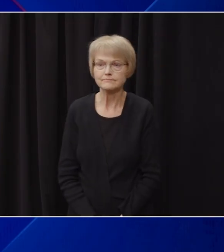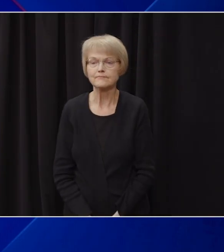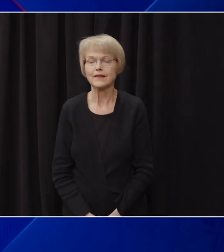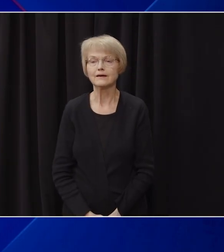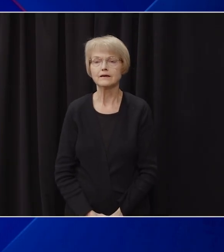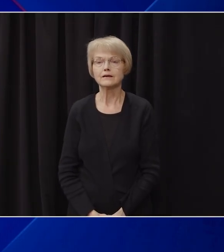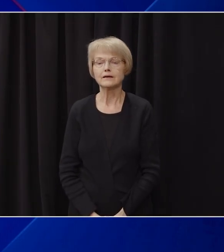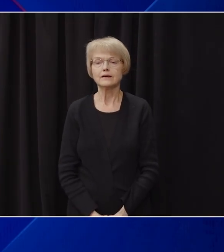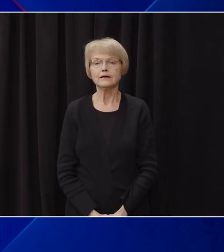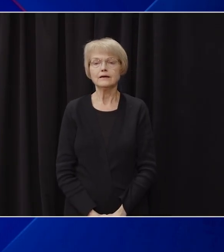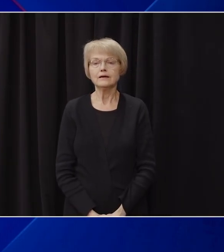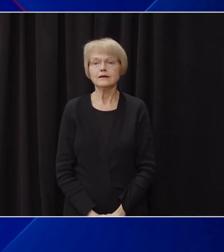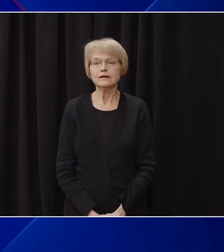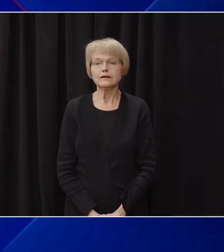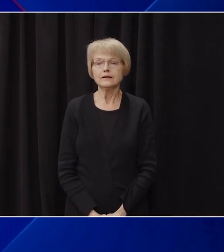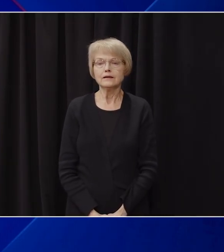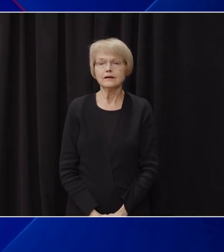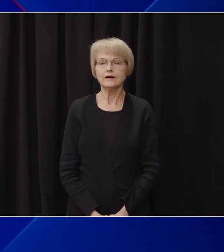Well,